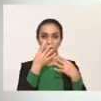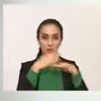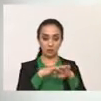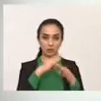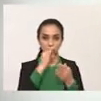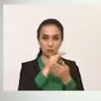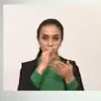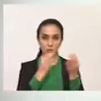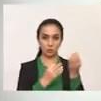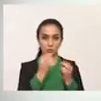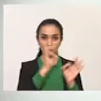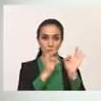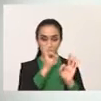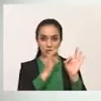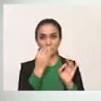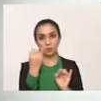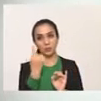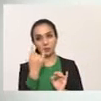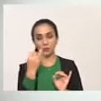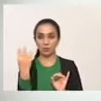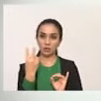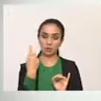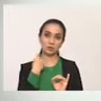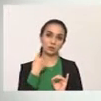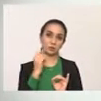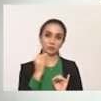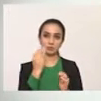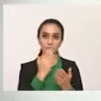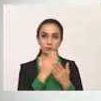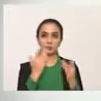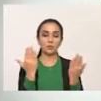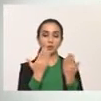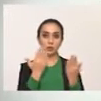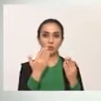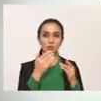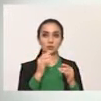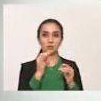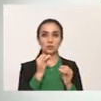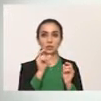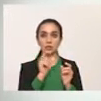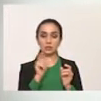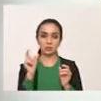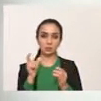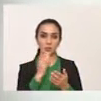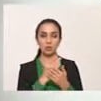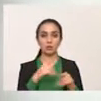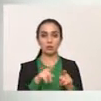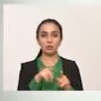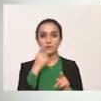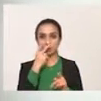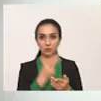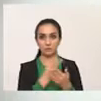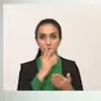hujayrada birinchi va ikkinchi raqamda, demak, qanday qismlari